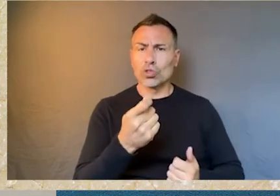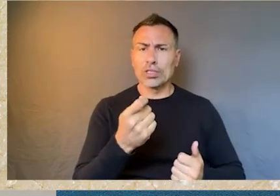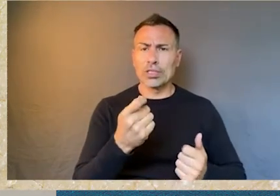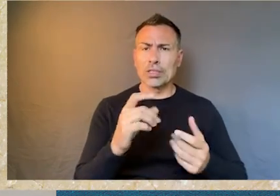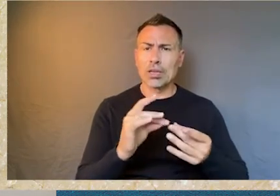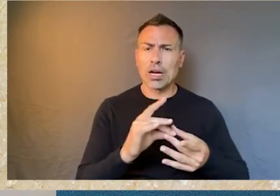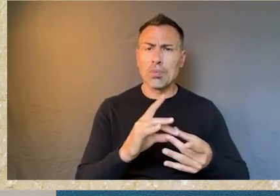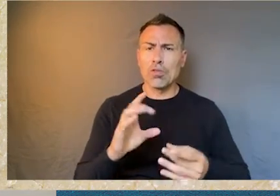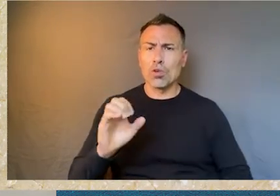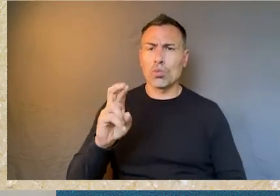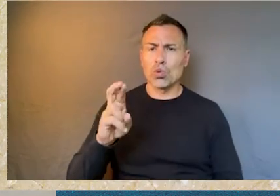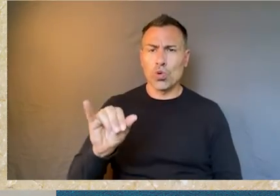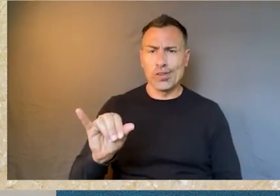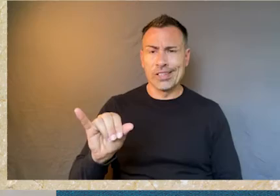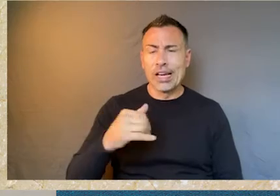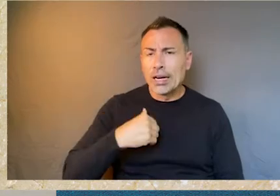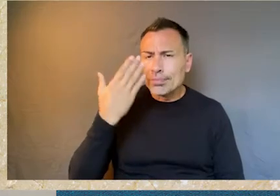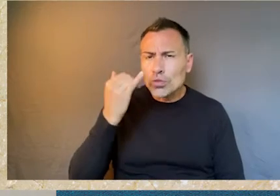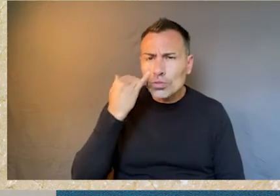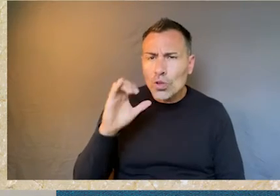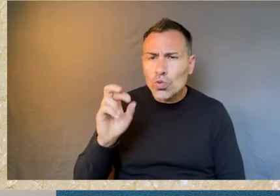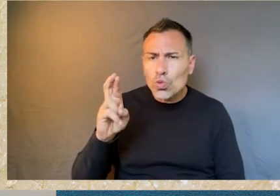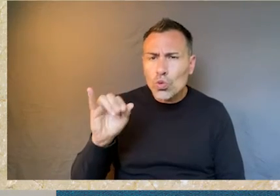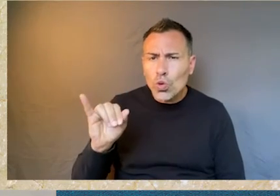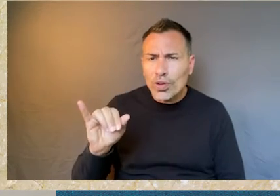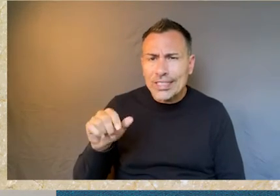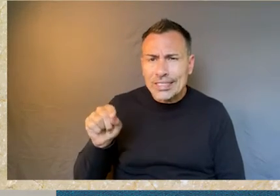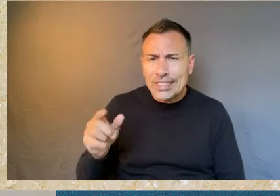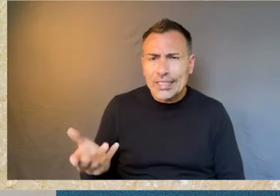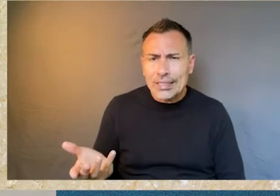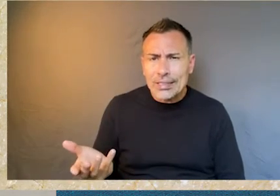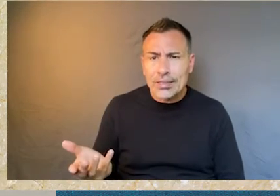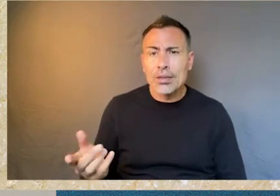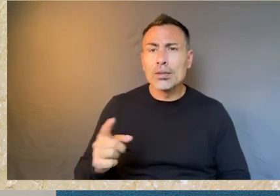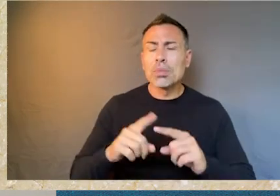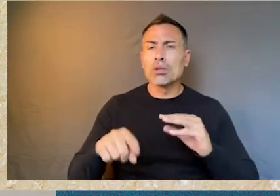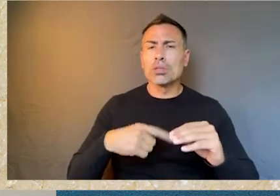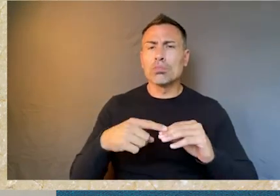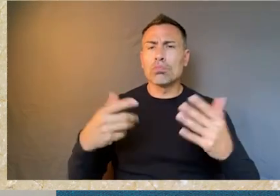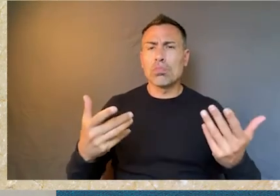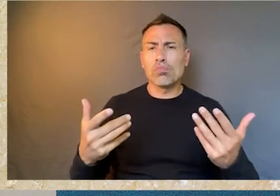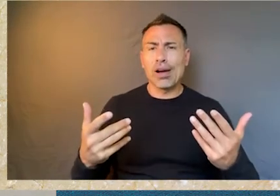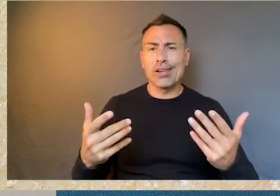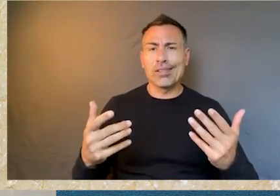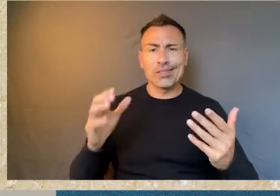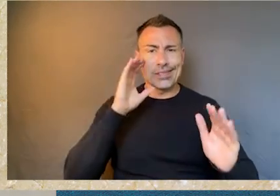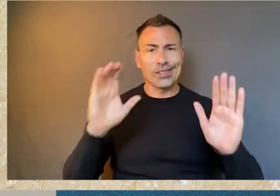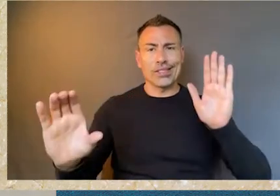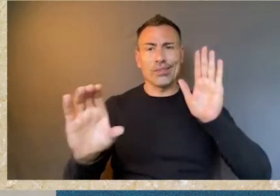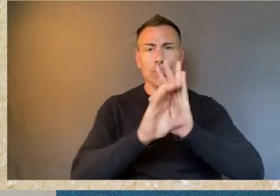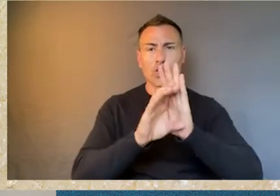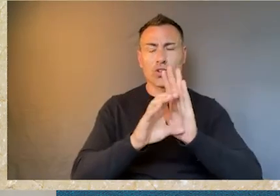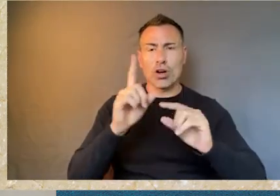I don't know if Corey, you're on, but it was about the graphic on equity